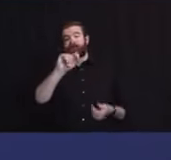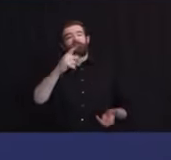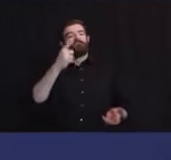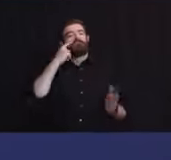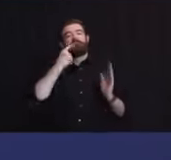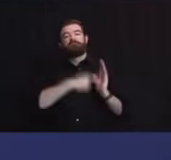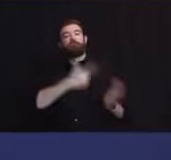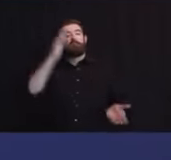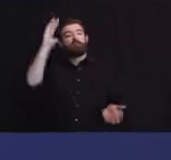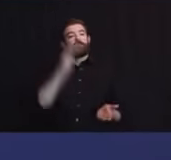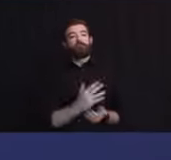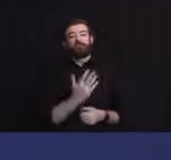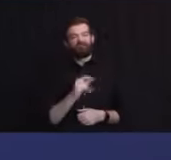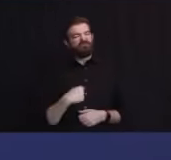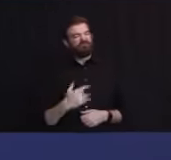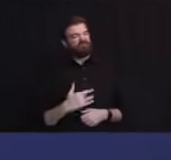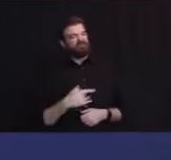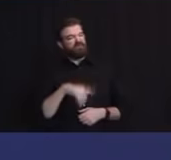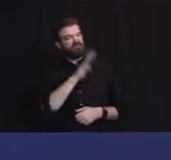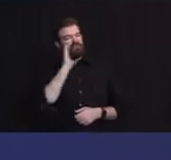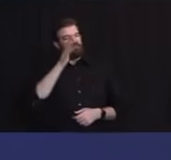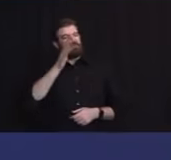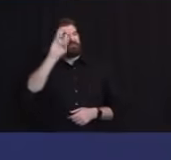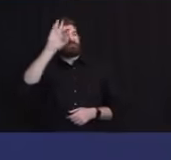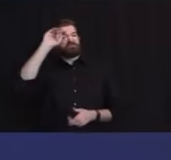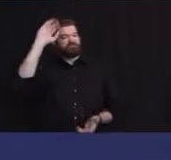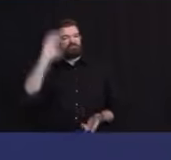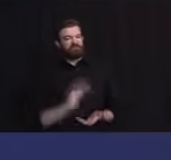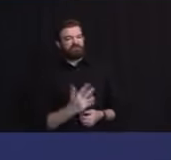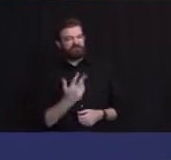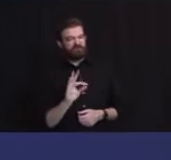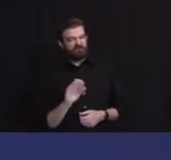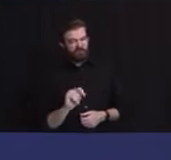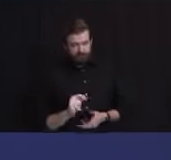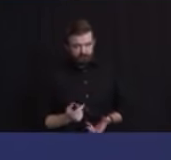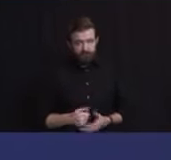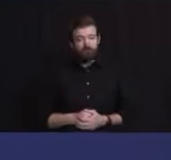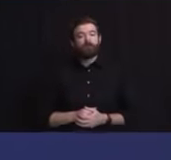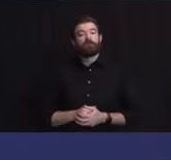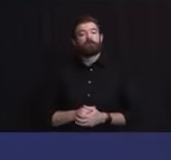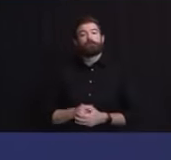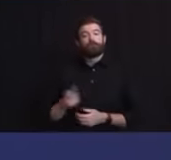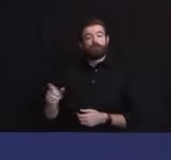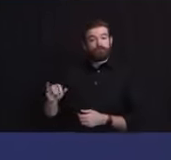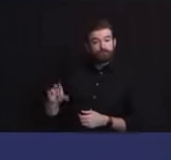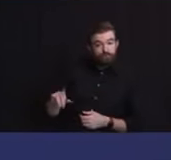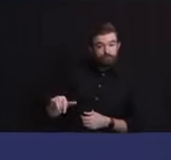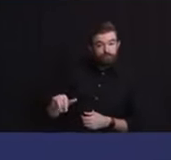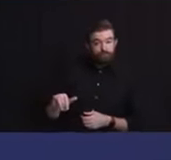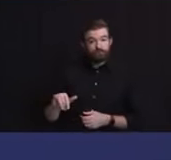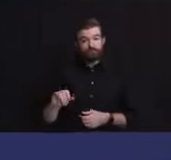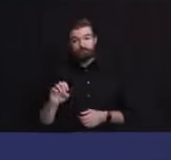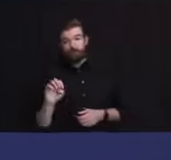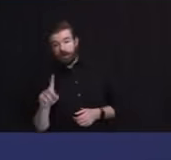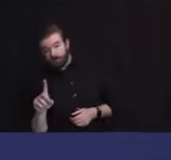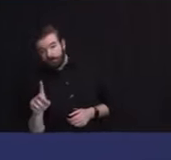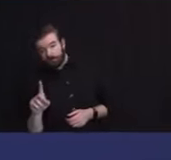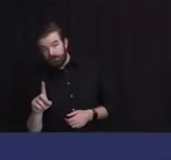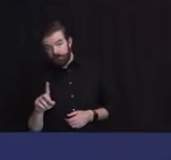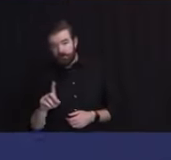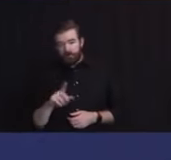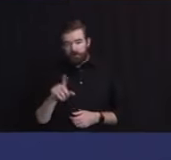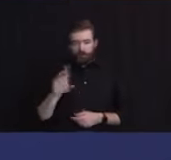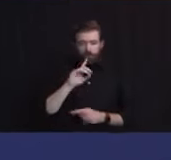will at some point. I will ask Judy and Ed to comment either on the 4.7 million or the variants that are